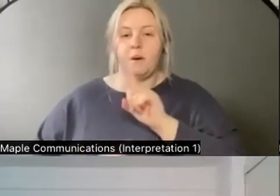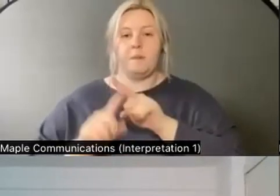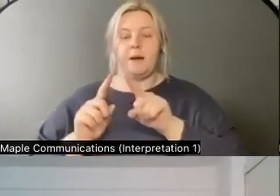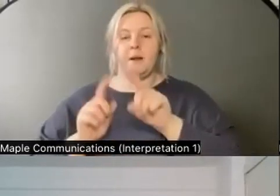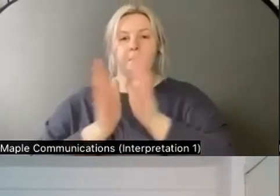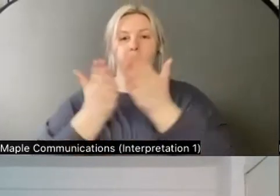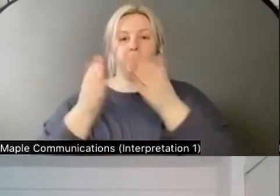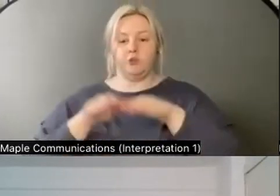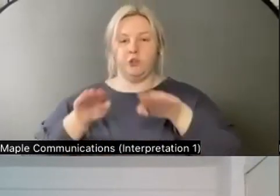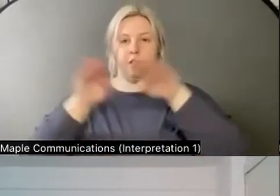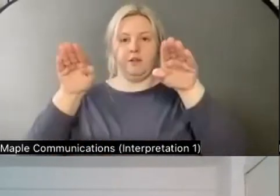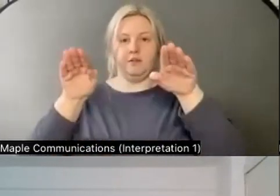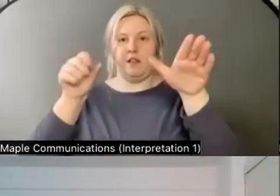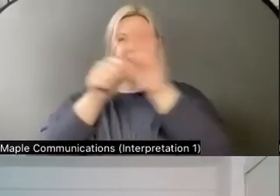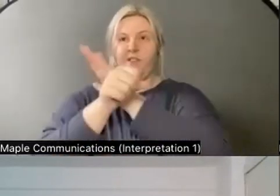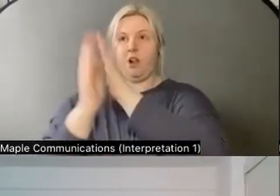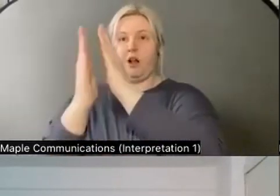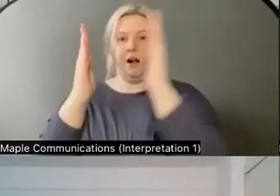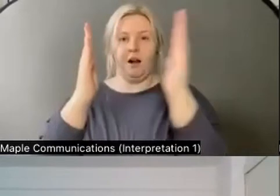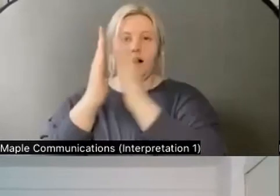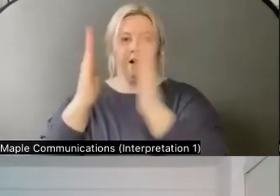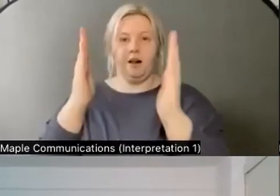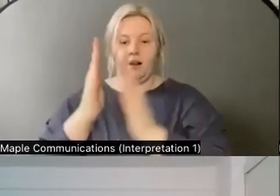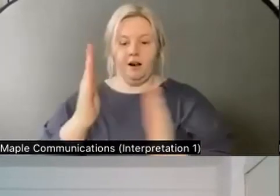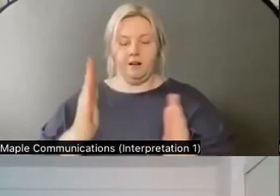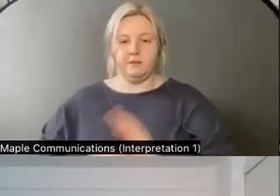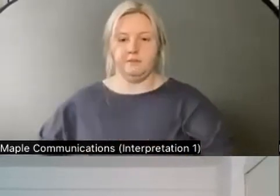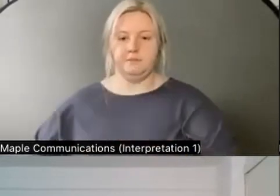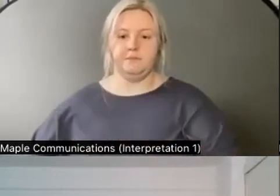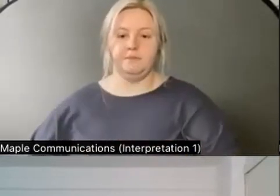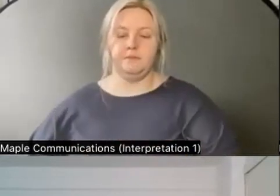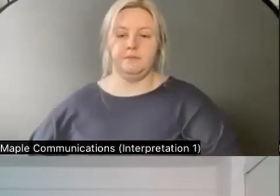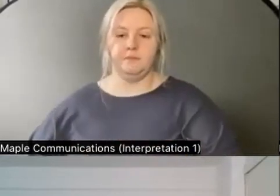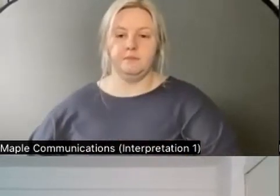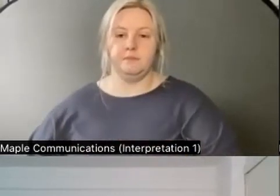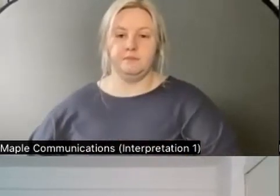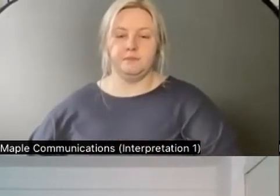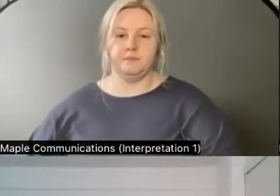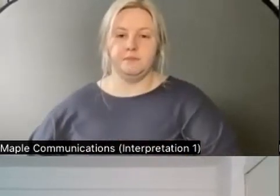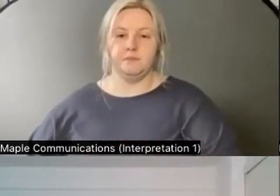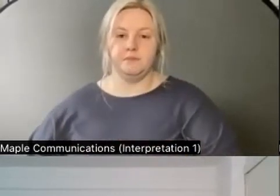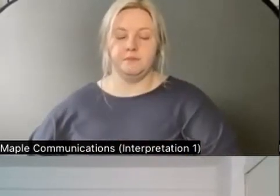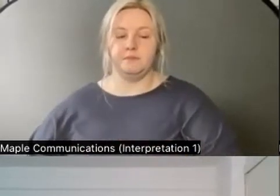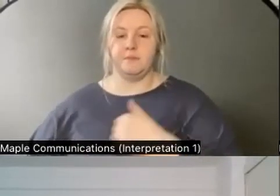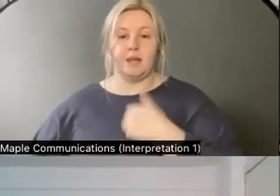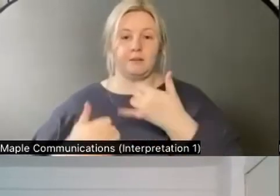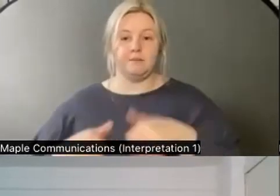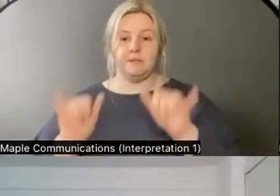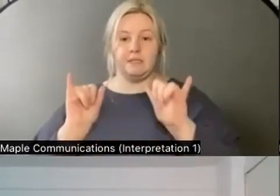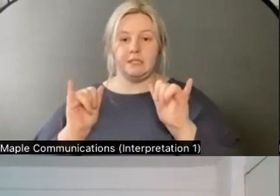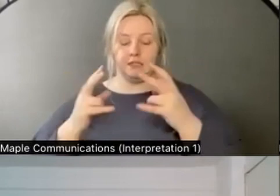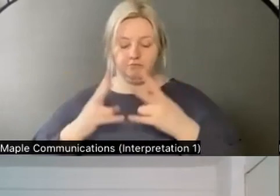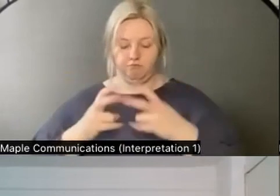books. So I'm also just digesting Professor